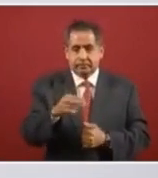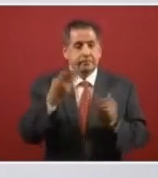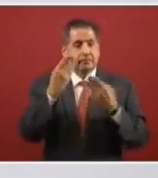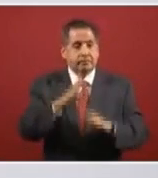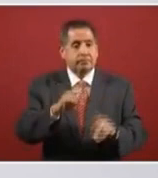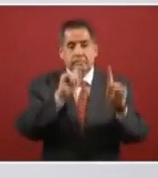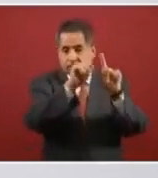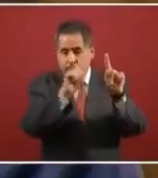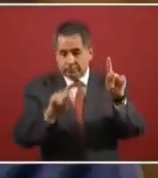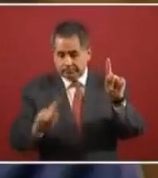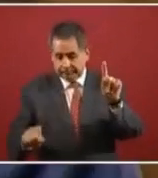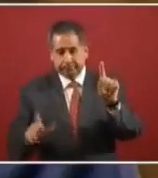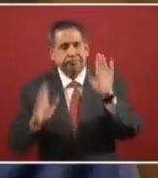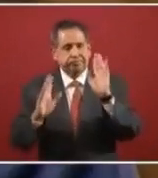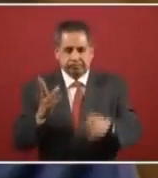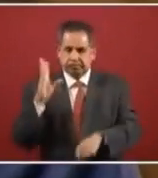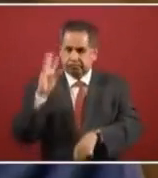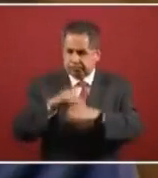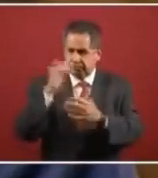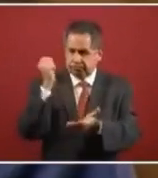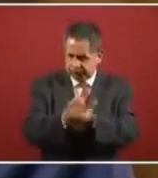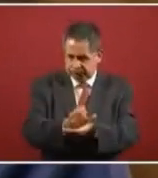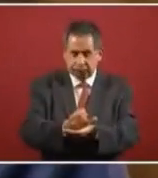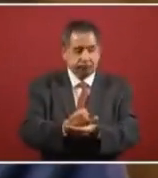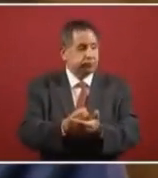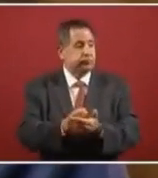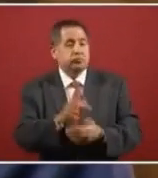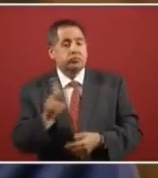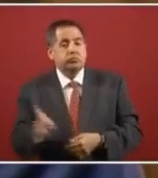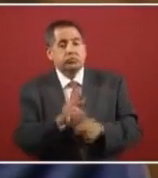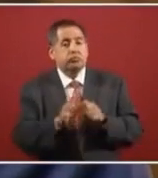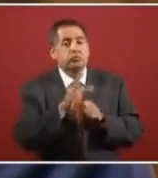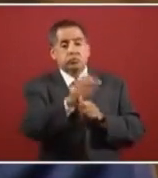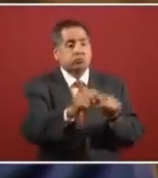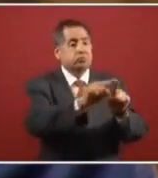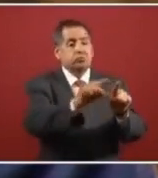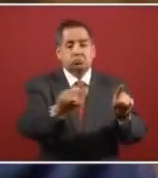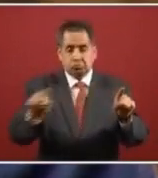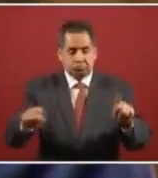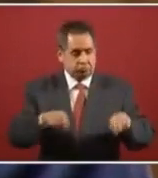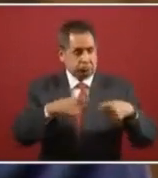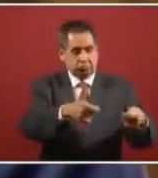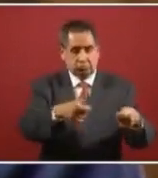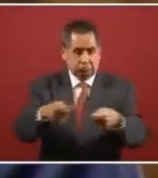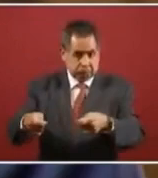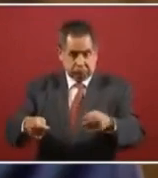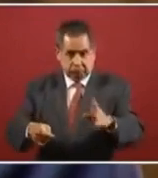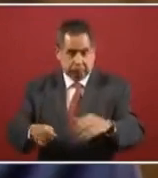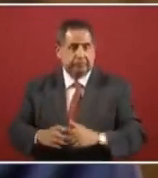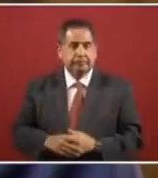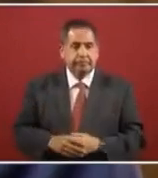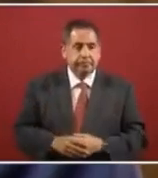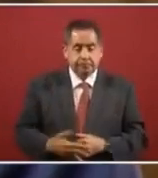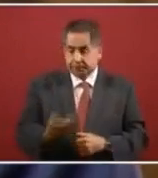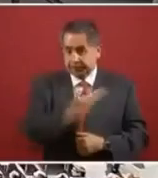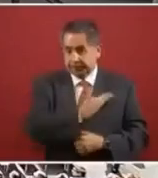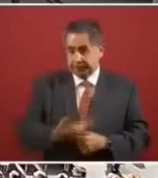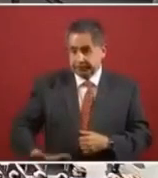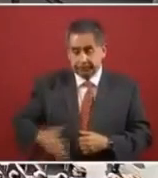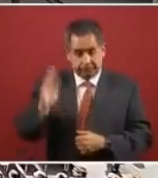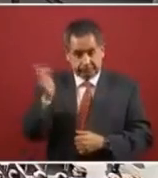branches even in the communities that are most rural of the country and the executive